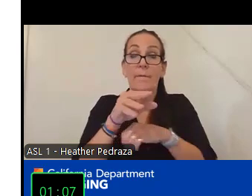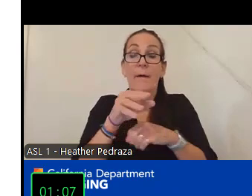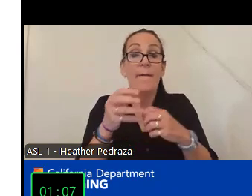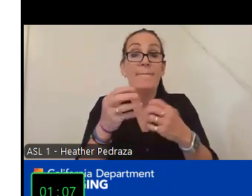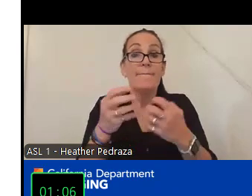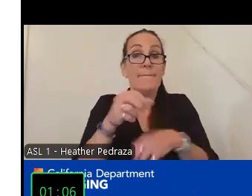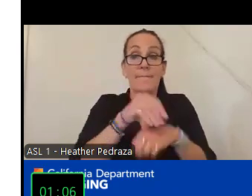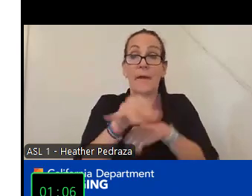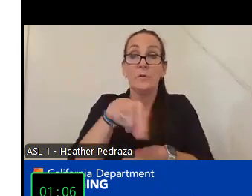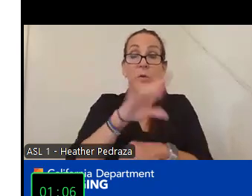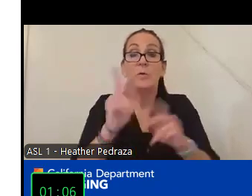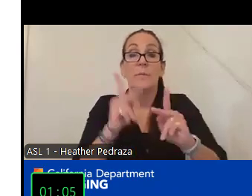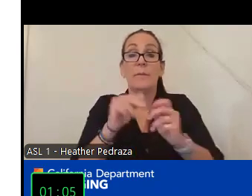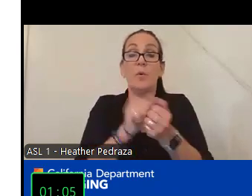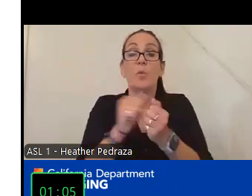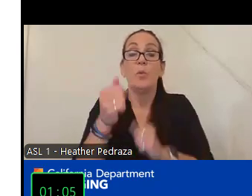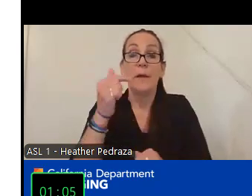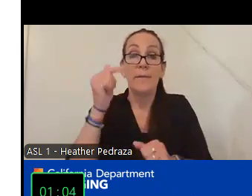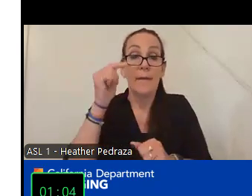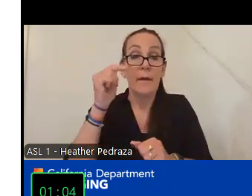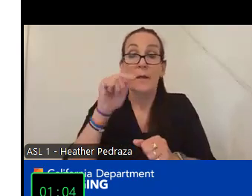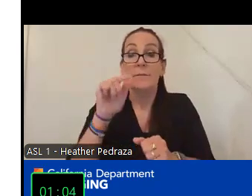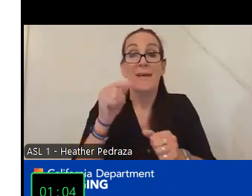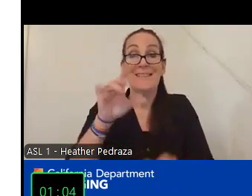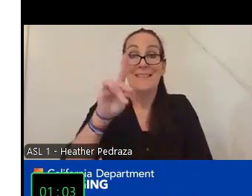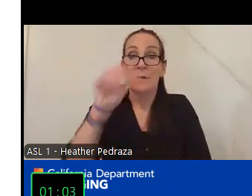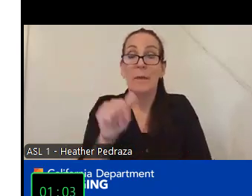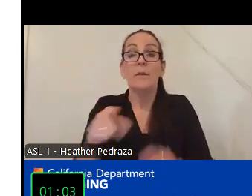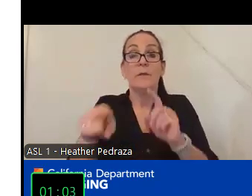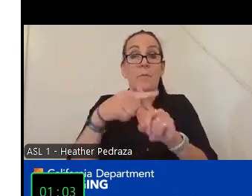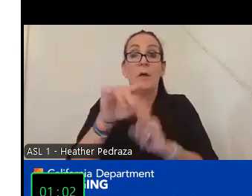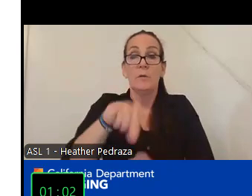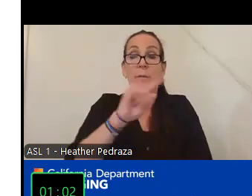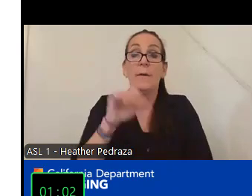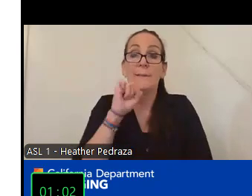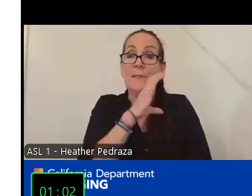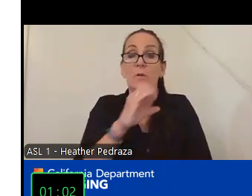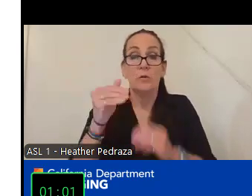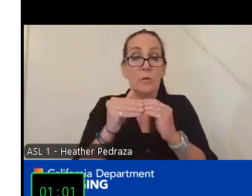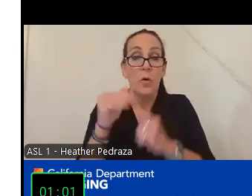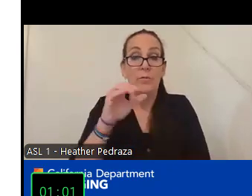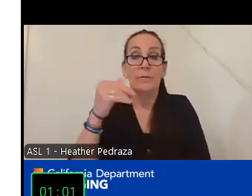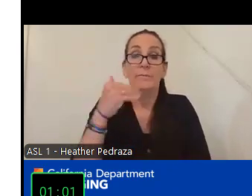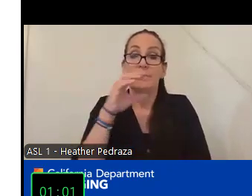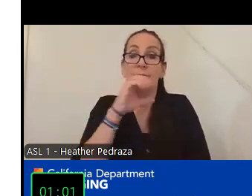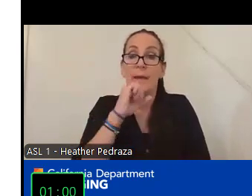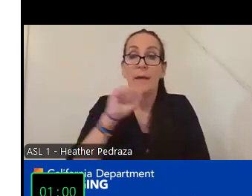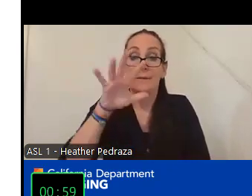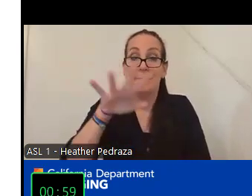disabilities and seniors over age 55, creating inequities for those who cannot afford legal